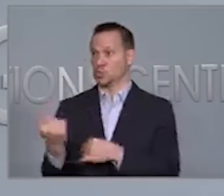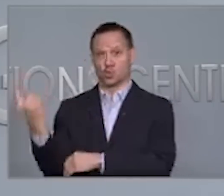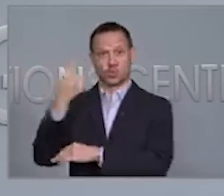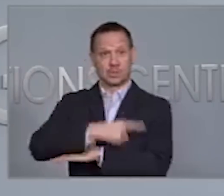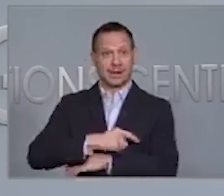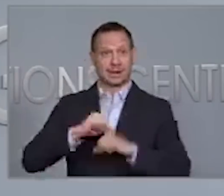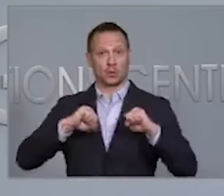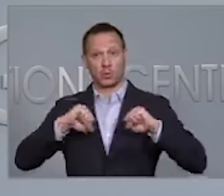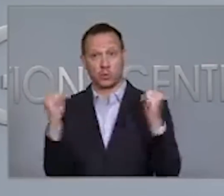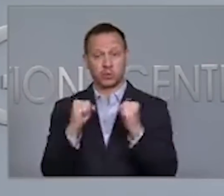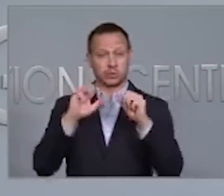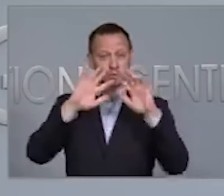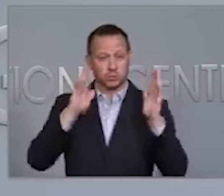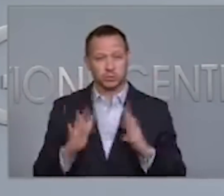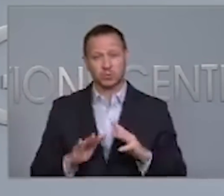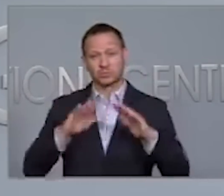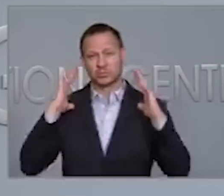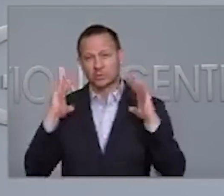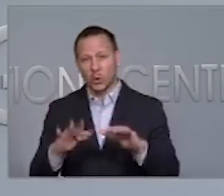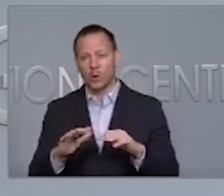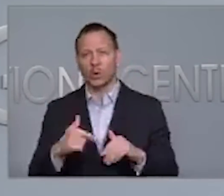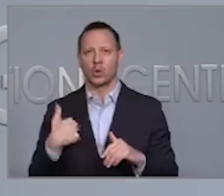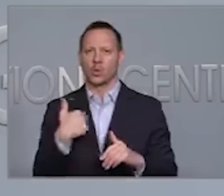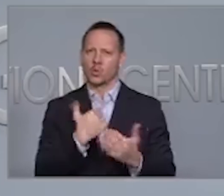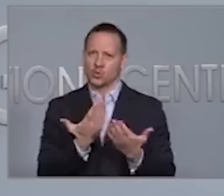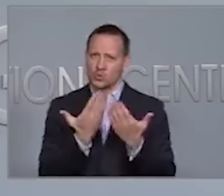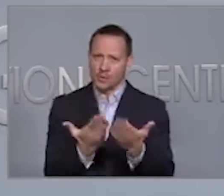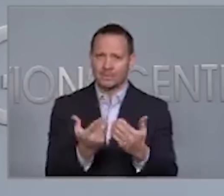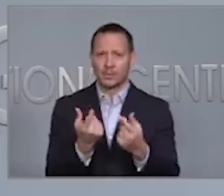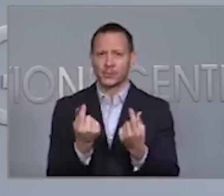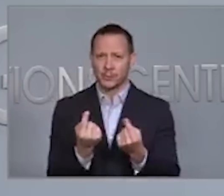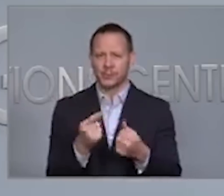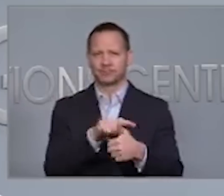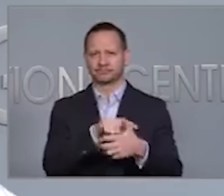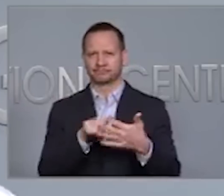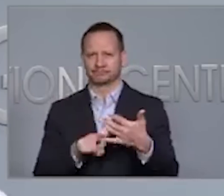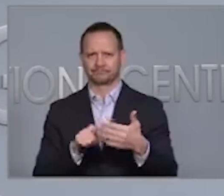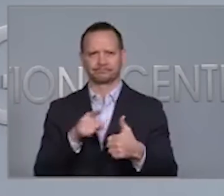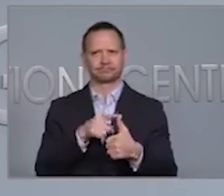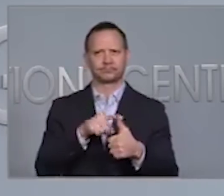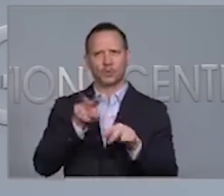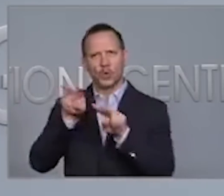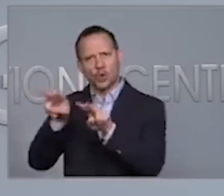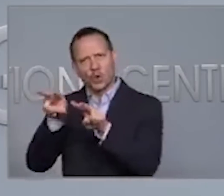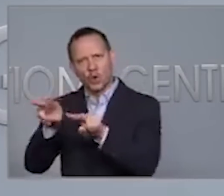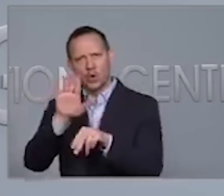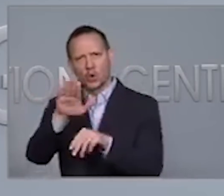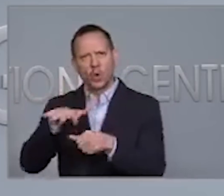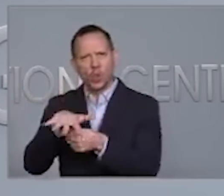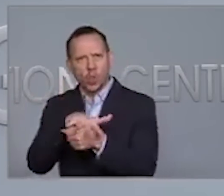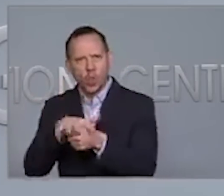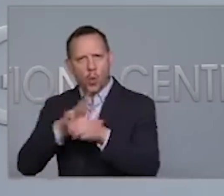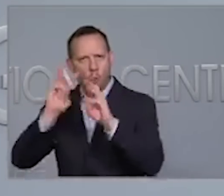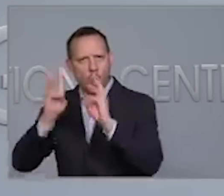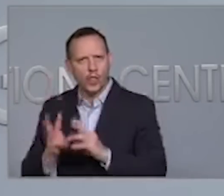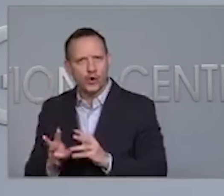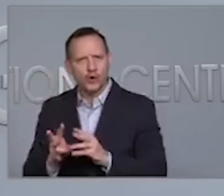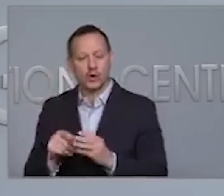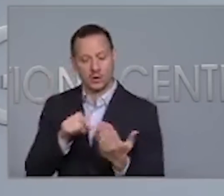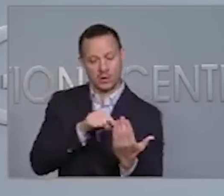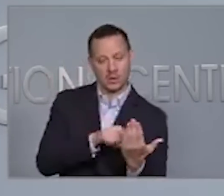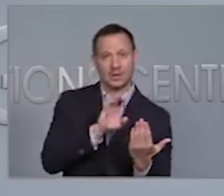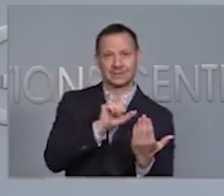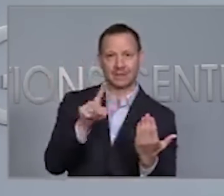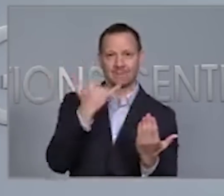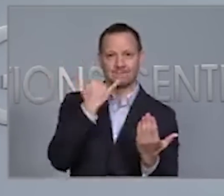following actions from each of you. Pay close attention to your local weather and enable emergency alerts on your cell